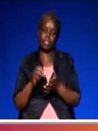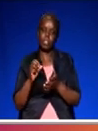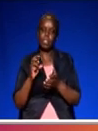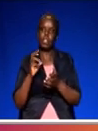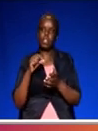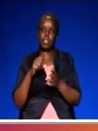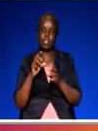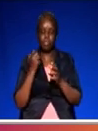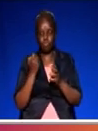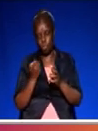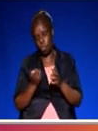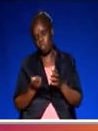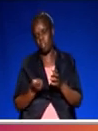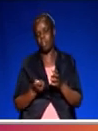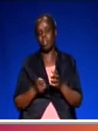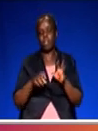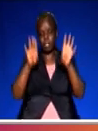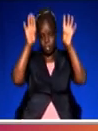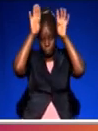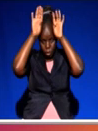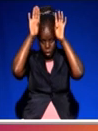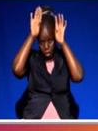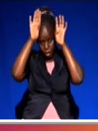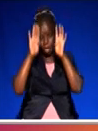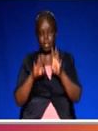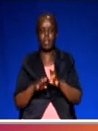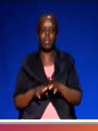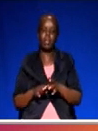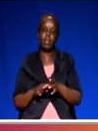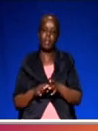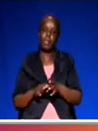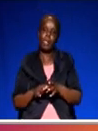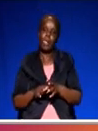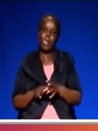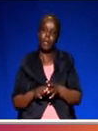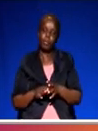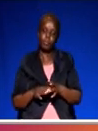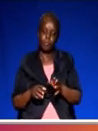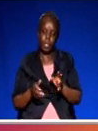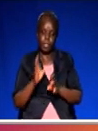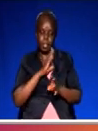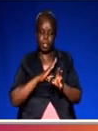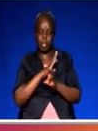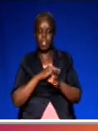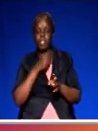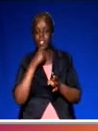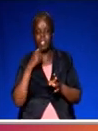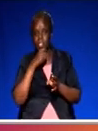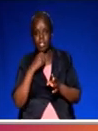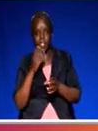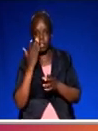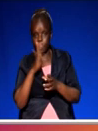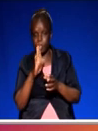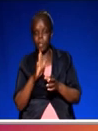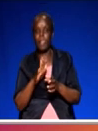animal like the hare, the squirrel, and the character that is tricked, that we've called the